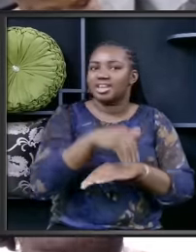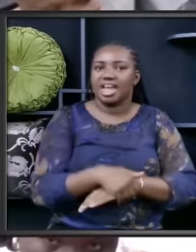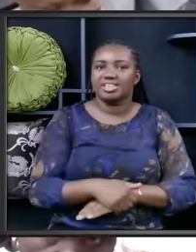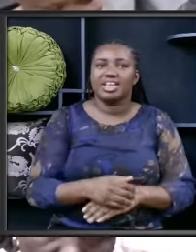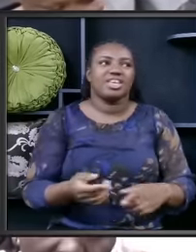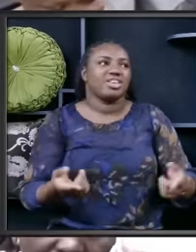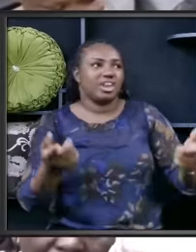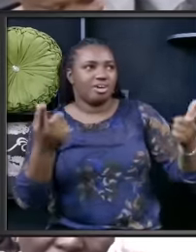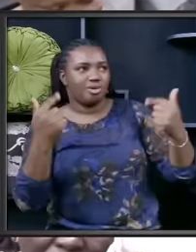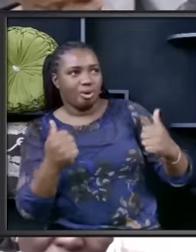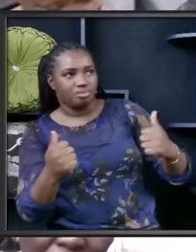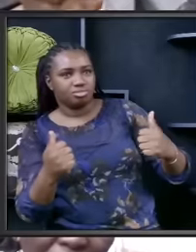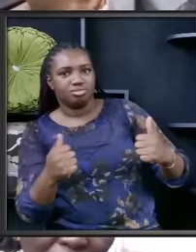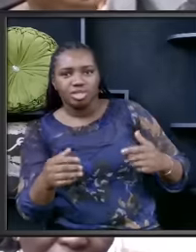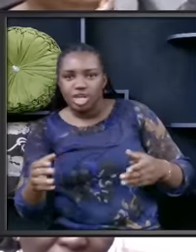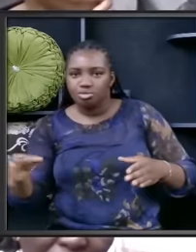who?